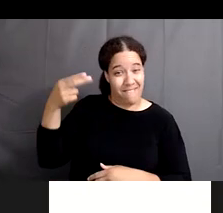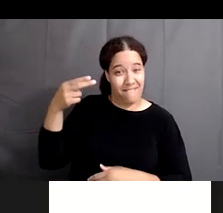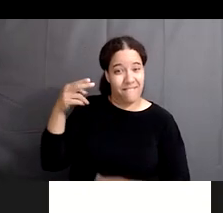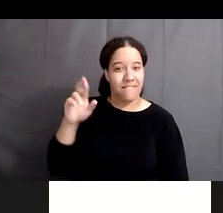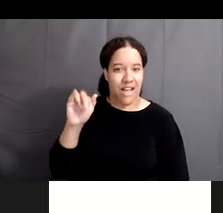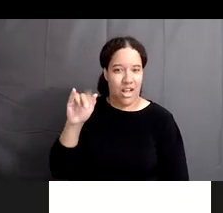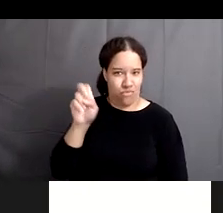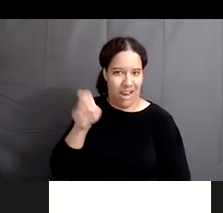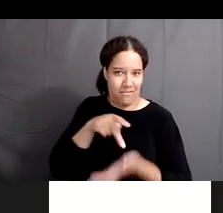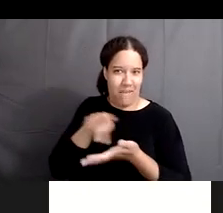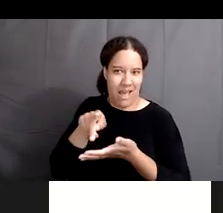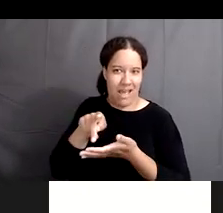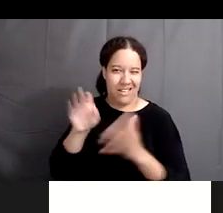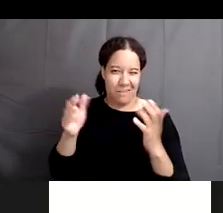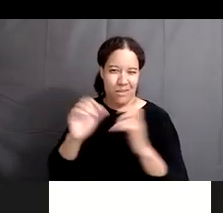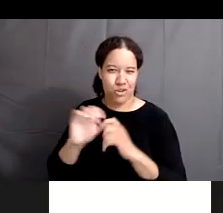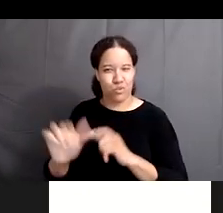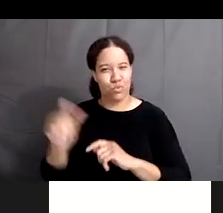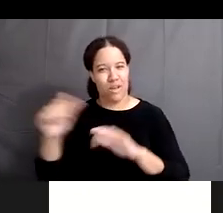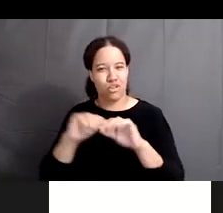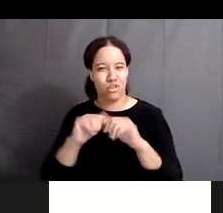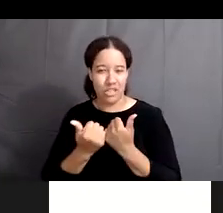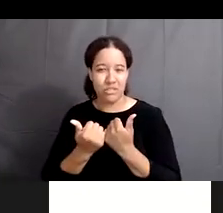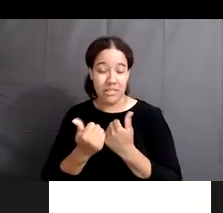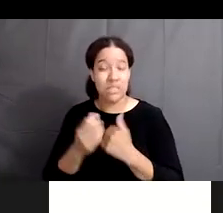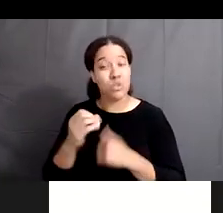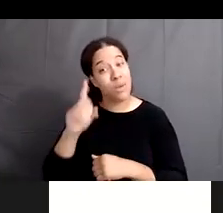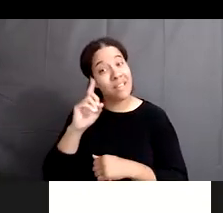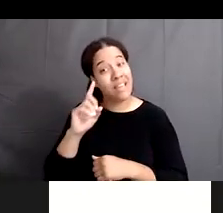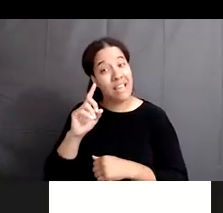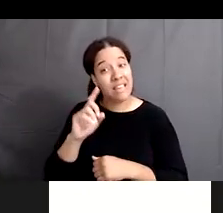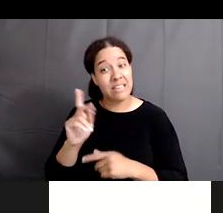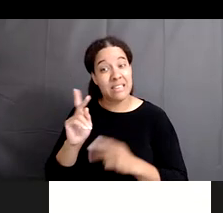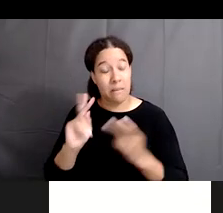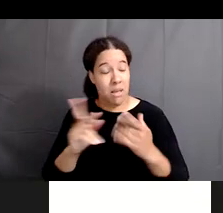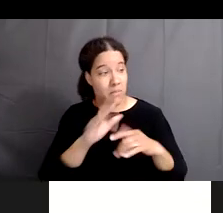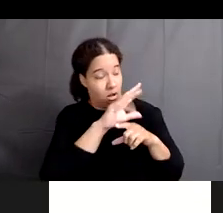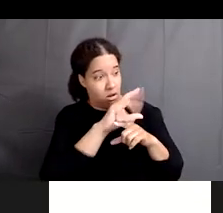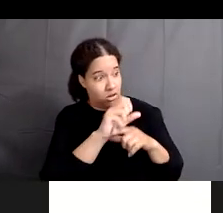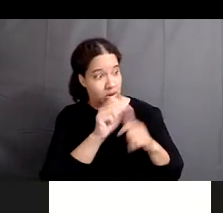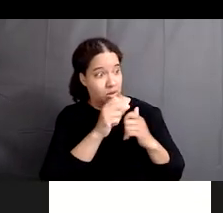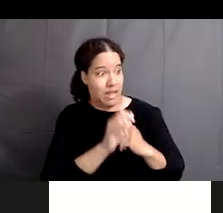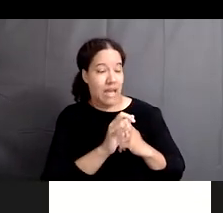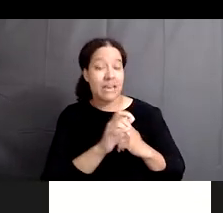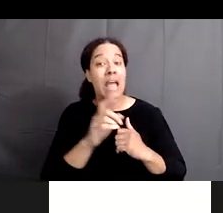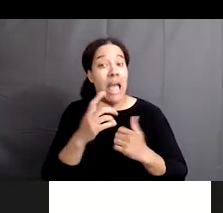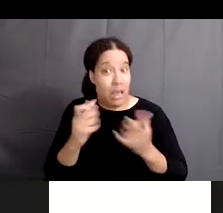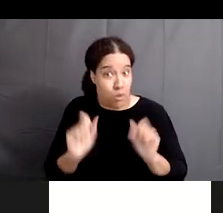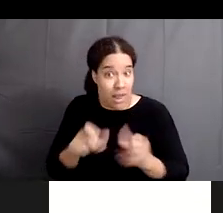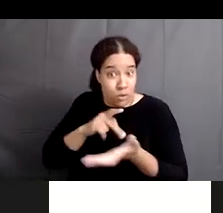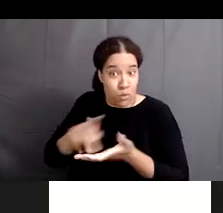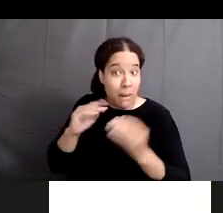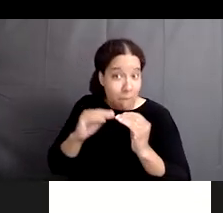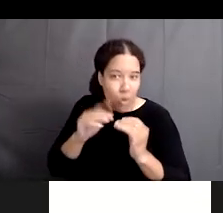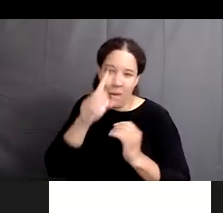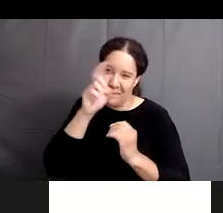other agencies in this area. So I think that's attractive too. We're able to do that because of the model. So all the money isn't going